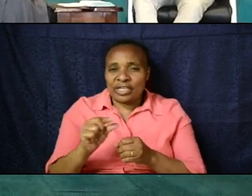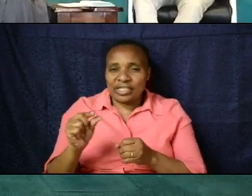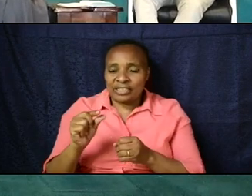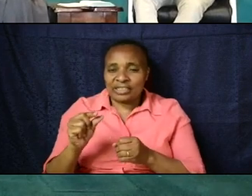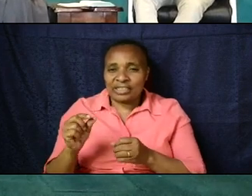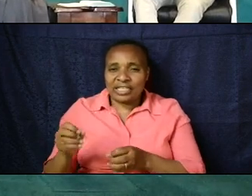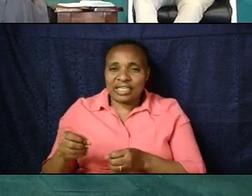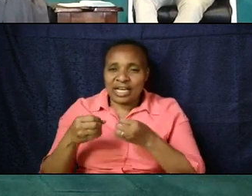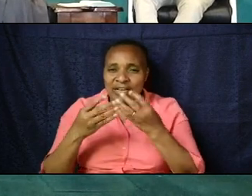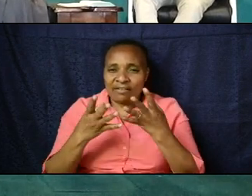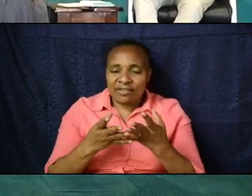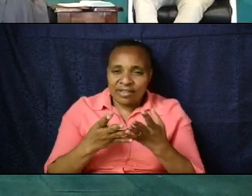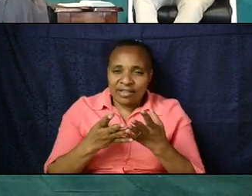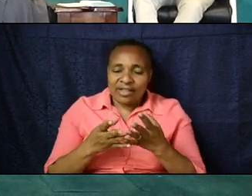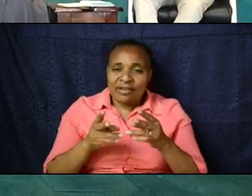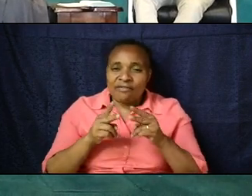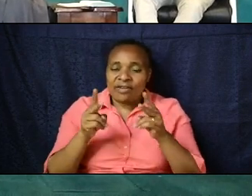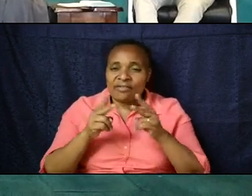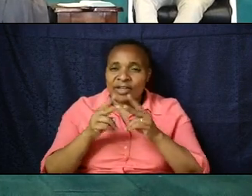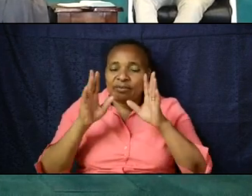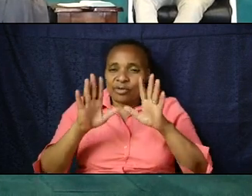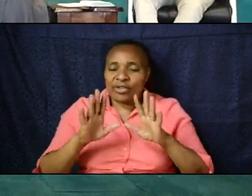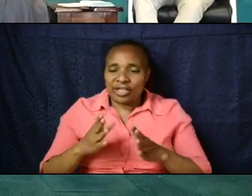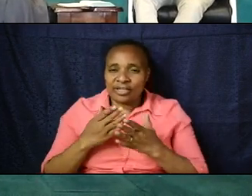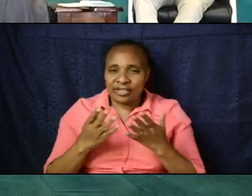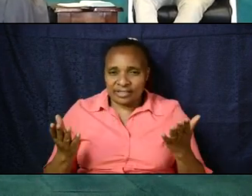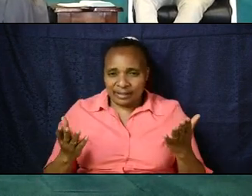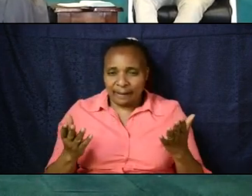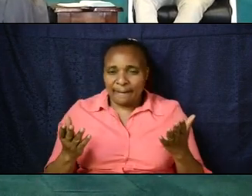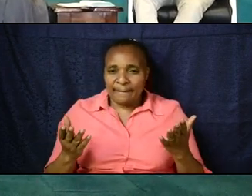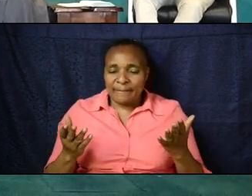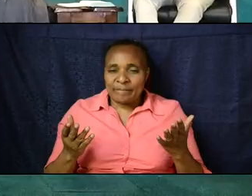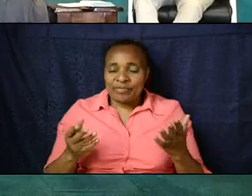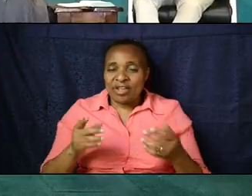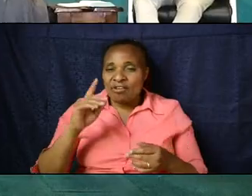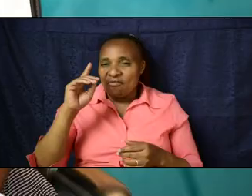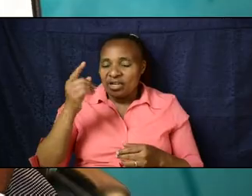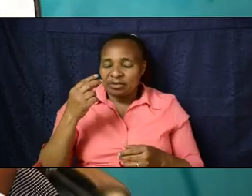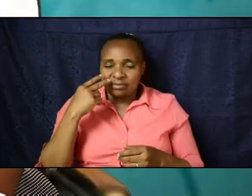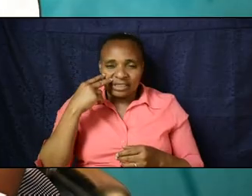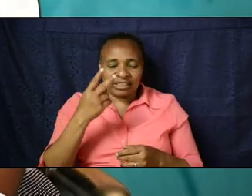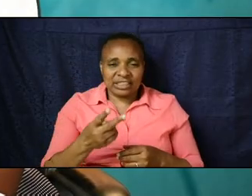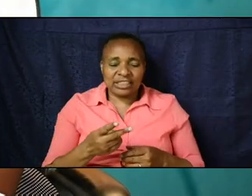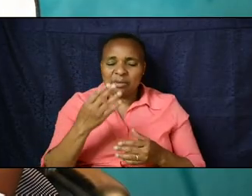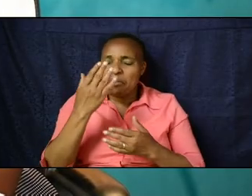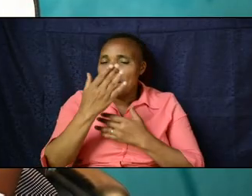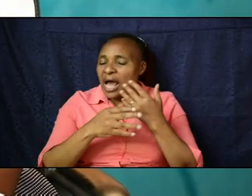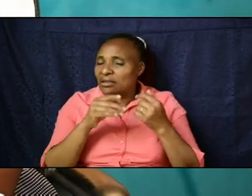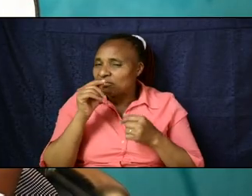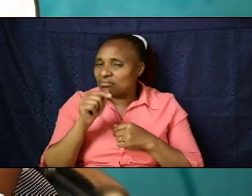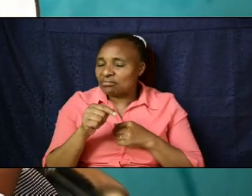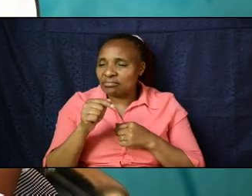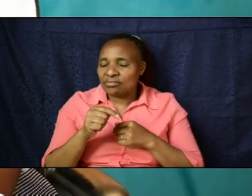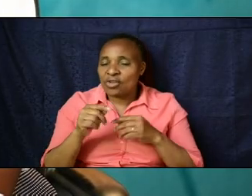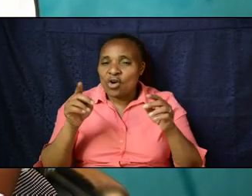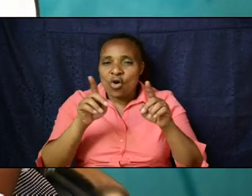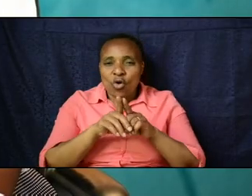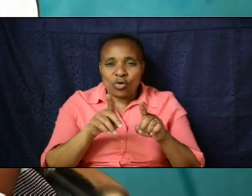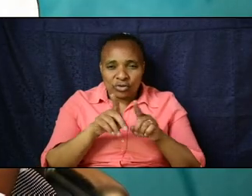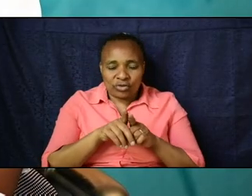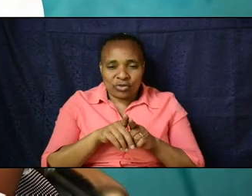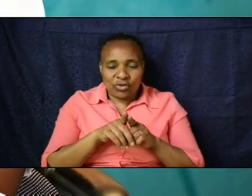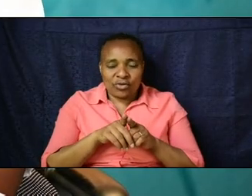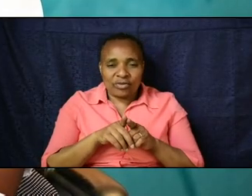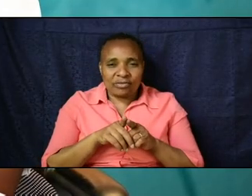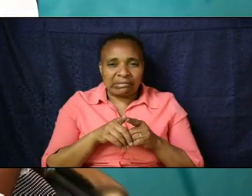give us probably some insight what she thinks about that question. I've also seen that this blood is also